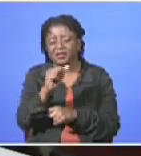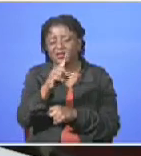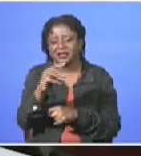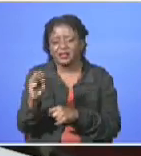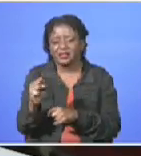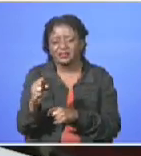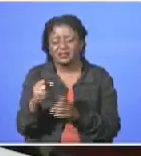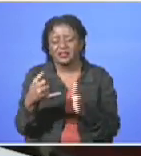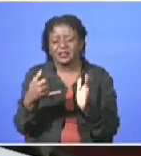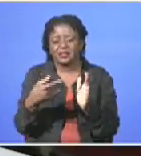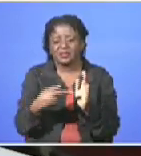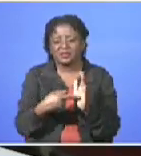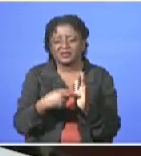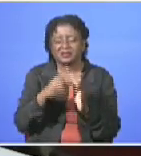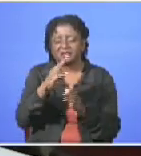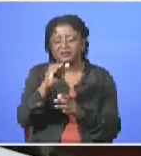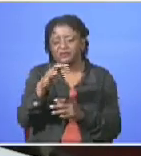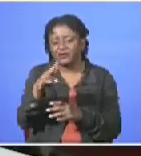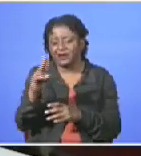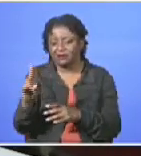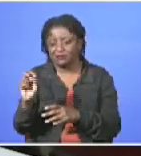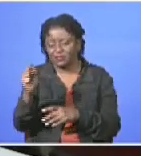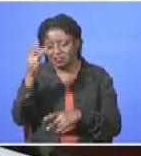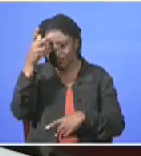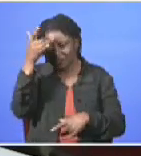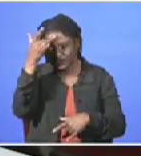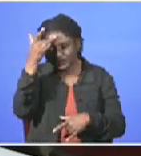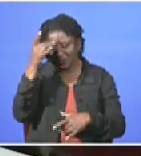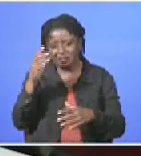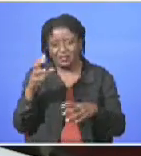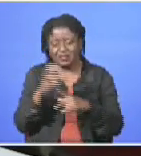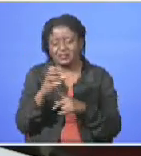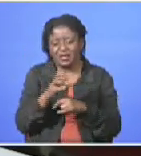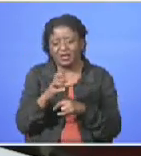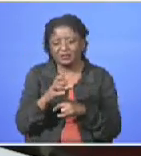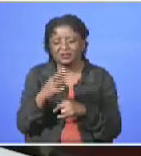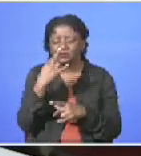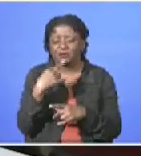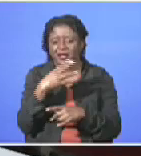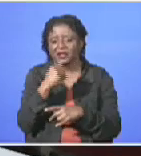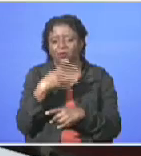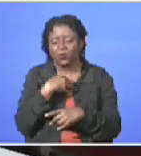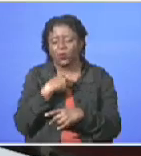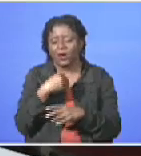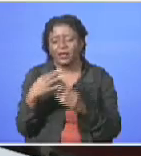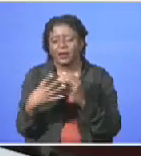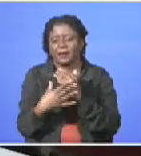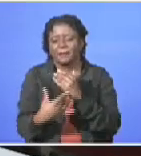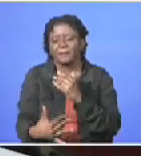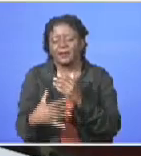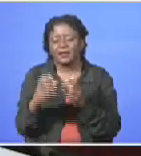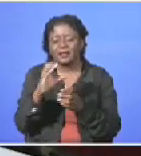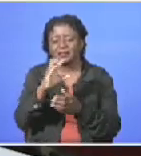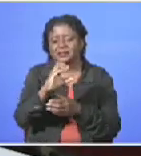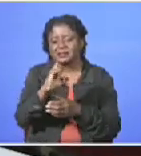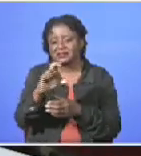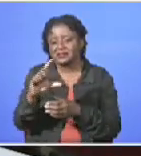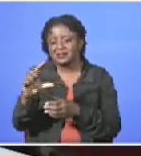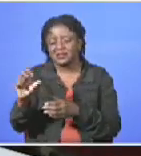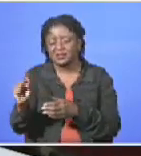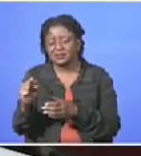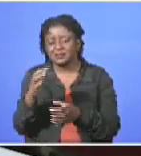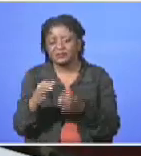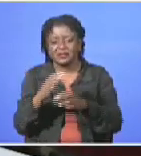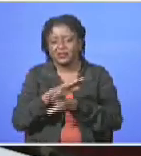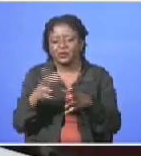virus, it attacks the cells, they're those white blood cells, and as a result, if a person does not receive any treatment, any medication, all their